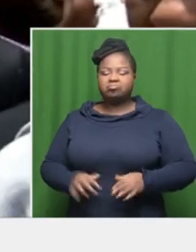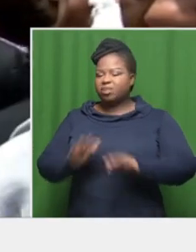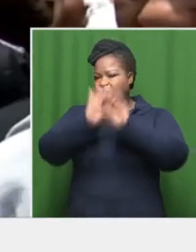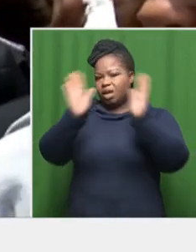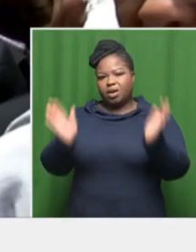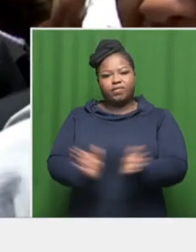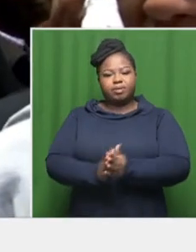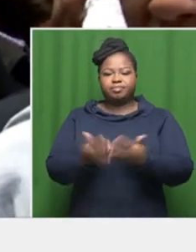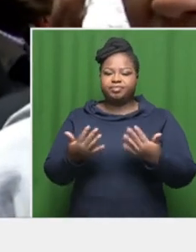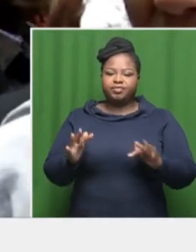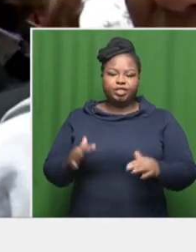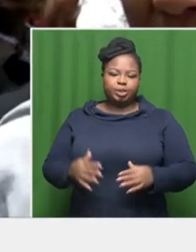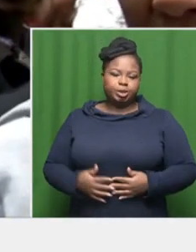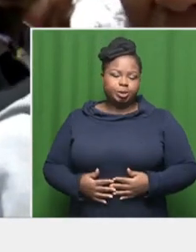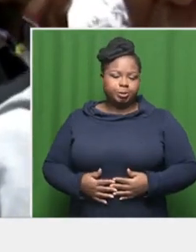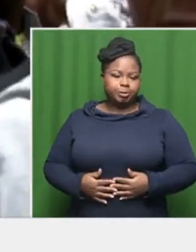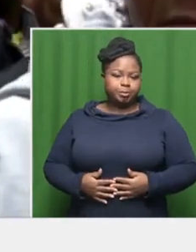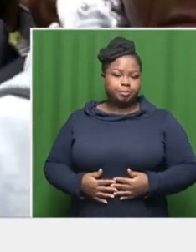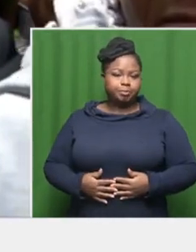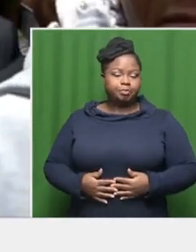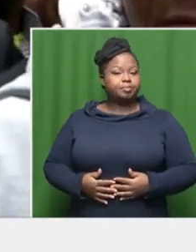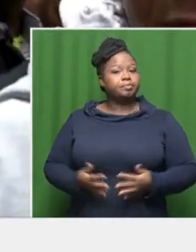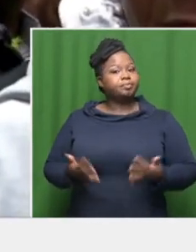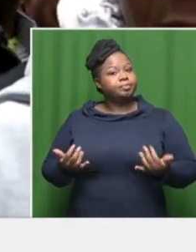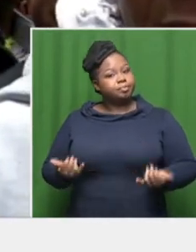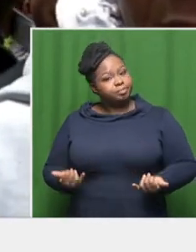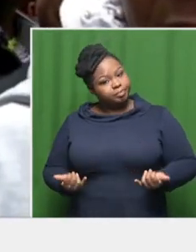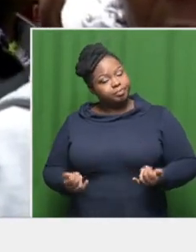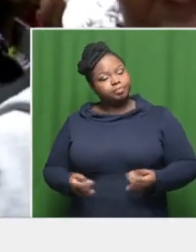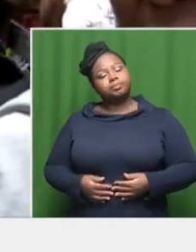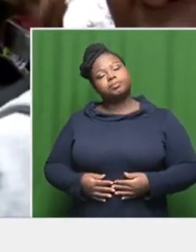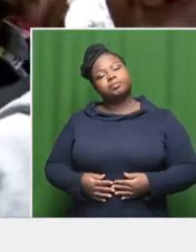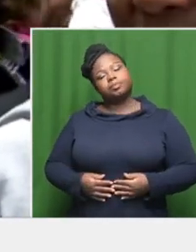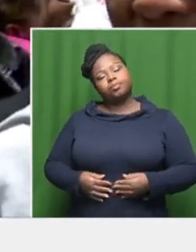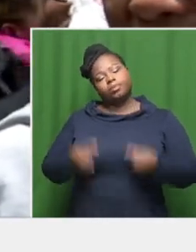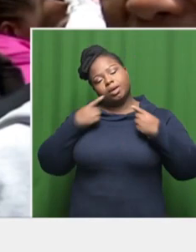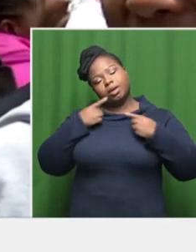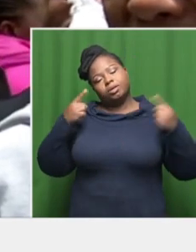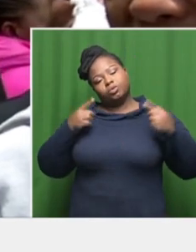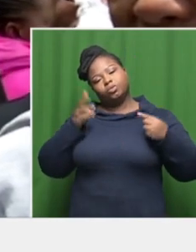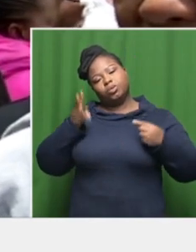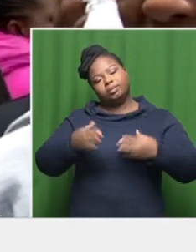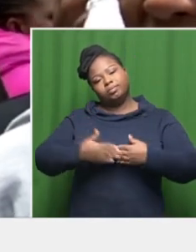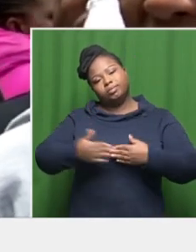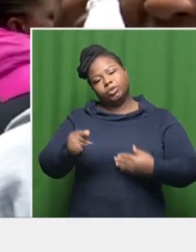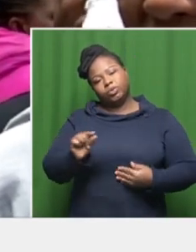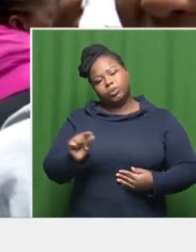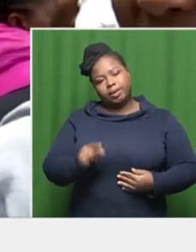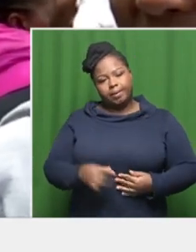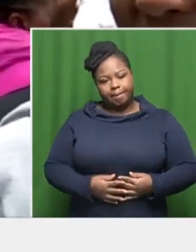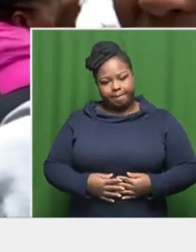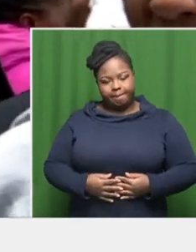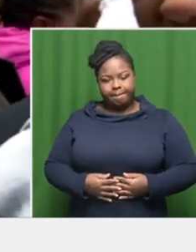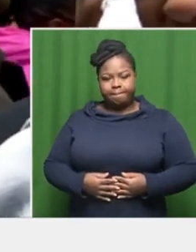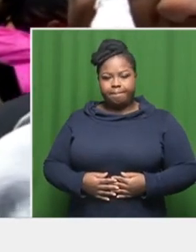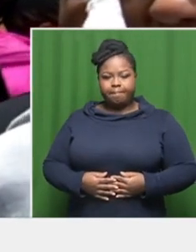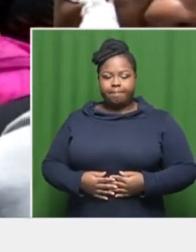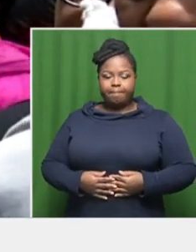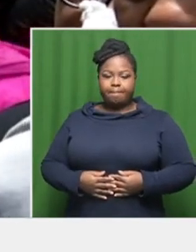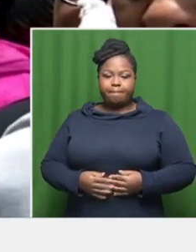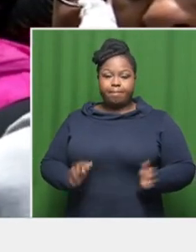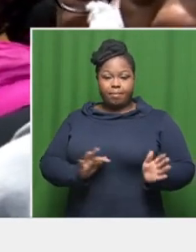everything, and all that will be announced in due course, exactly how